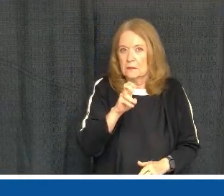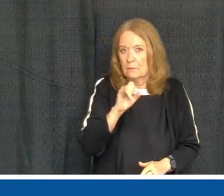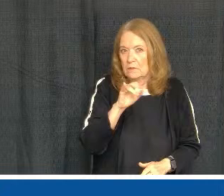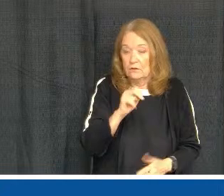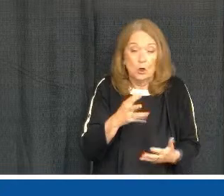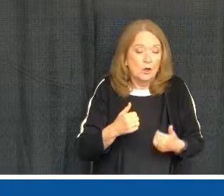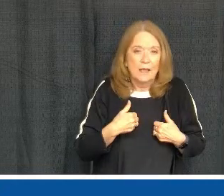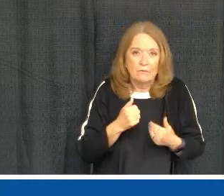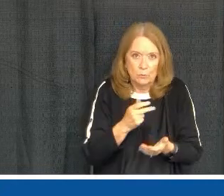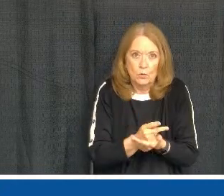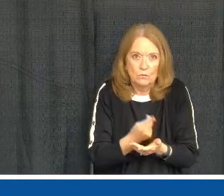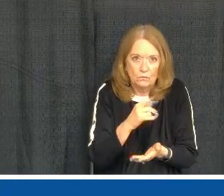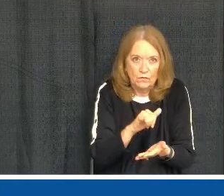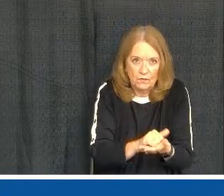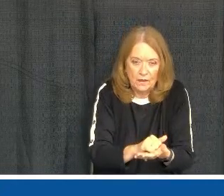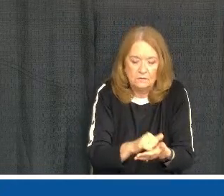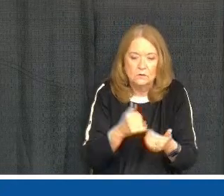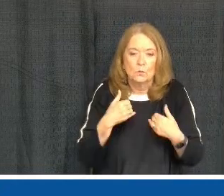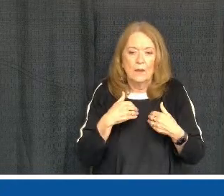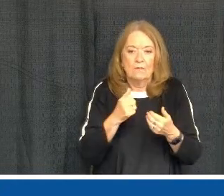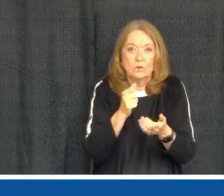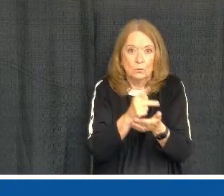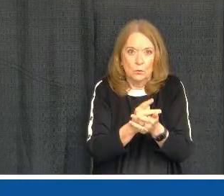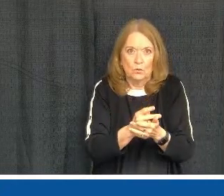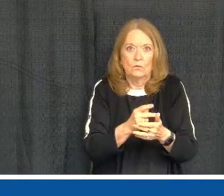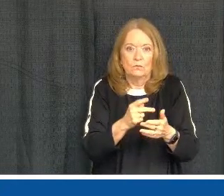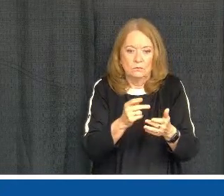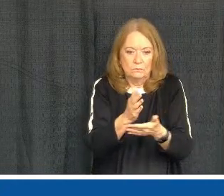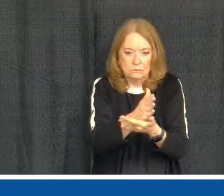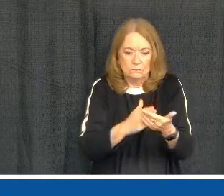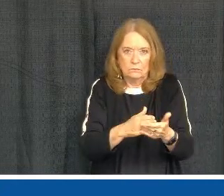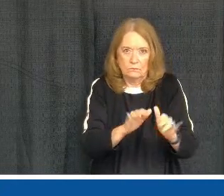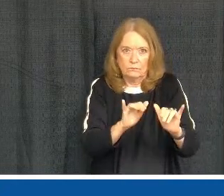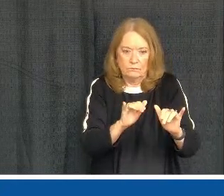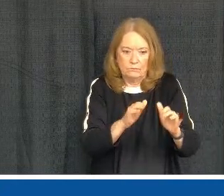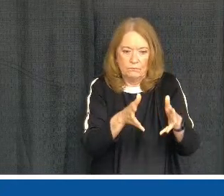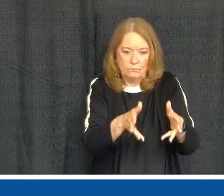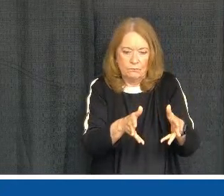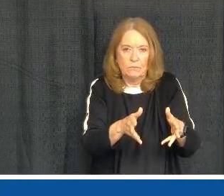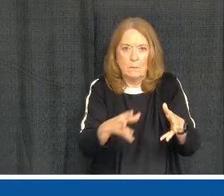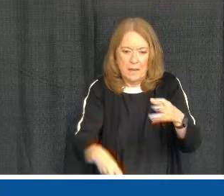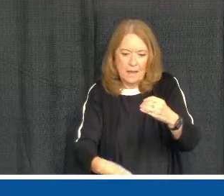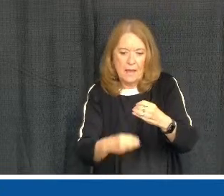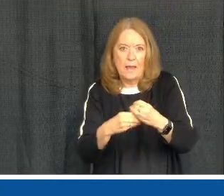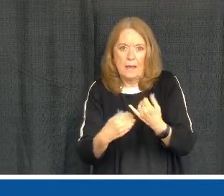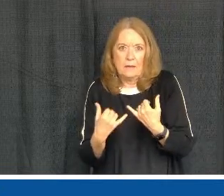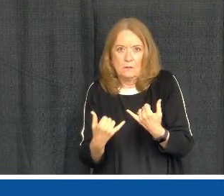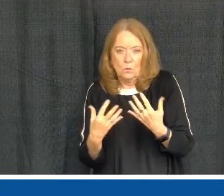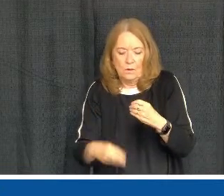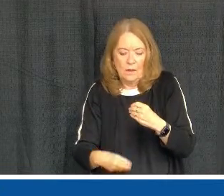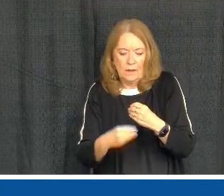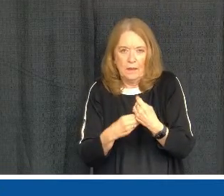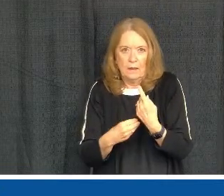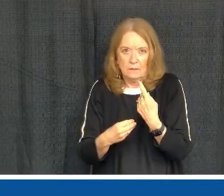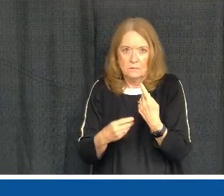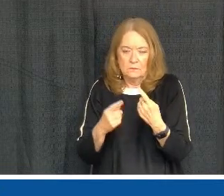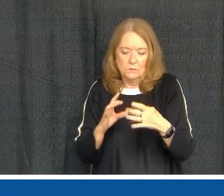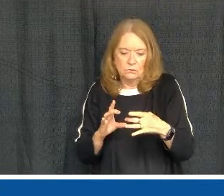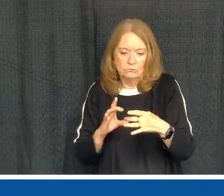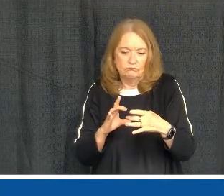on. So we do have an approved plat on this already. This would just be adding that one parcel and adjusting the lot lines